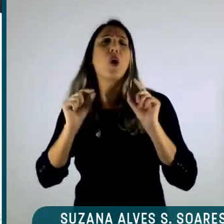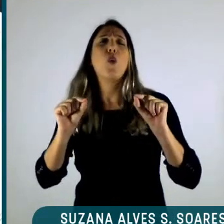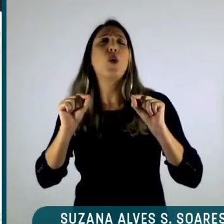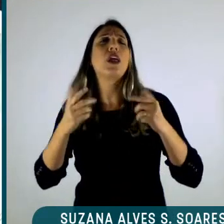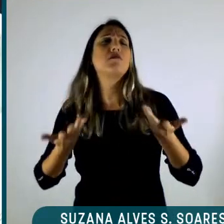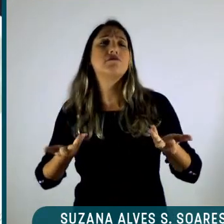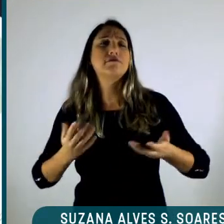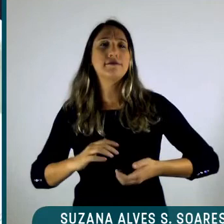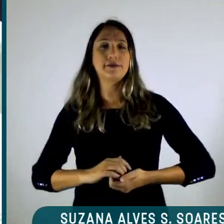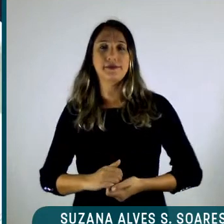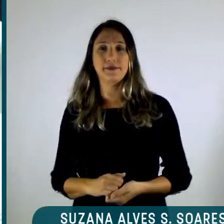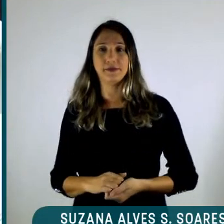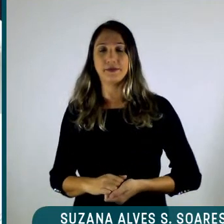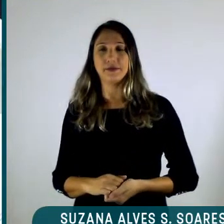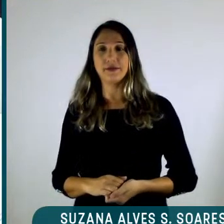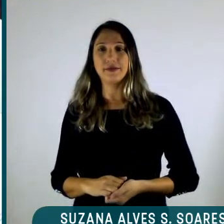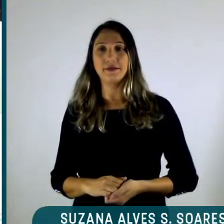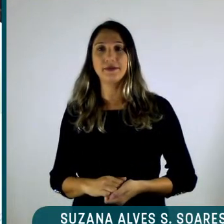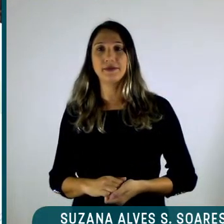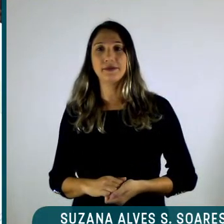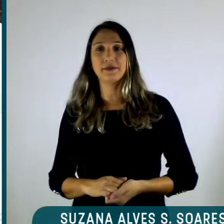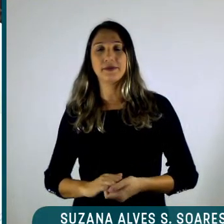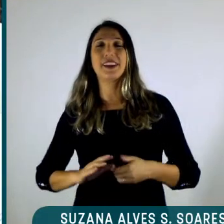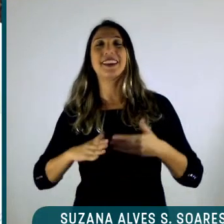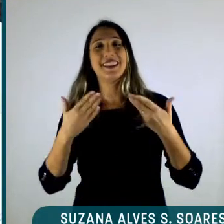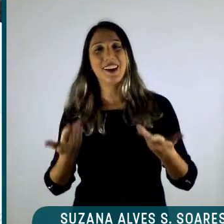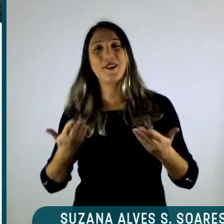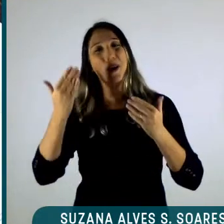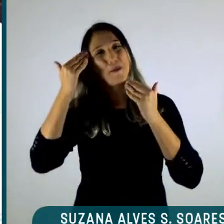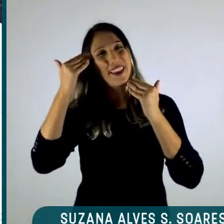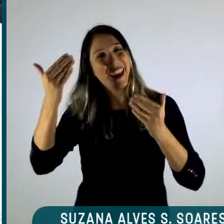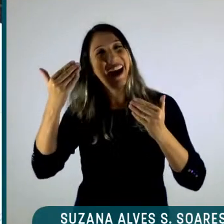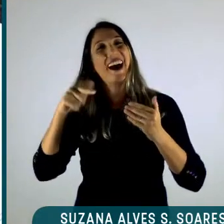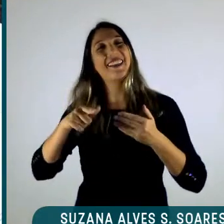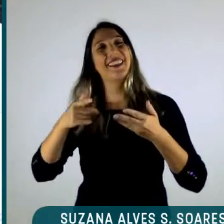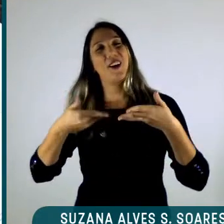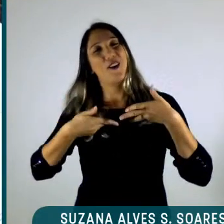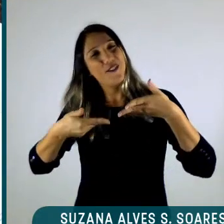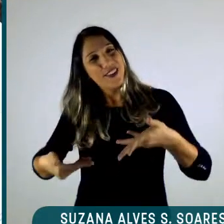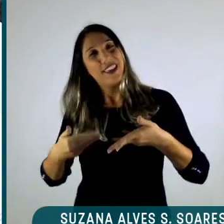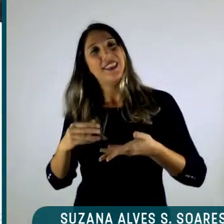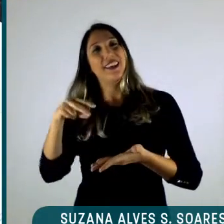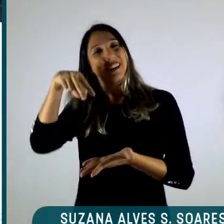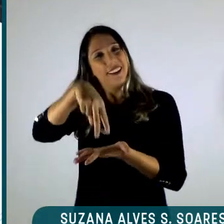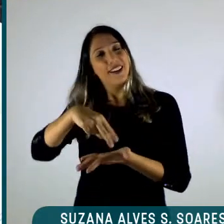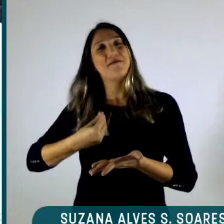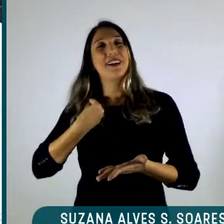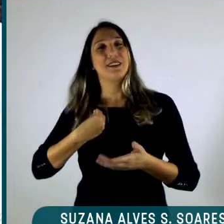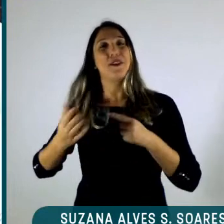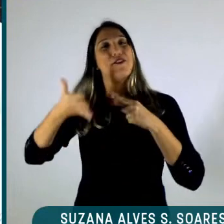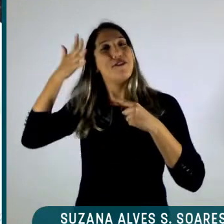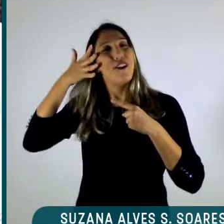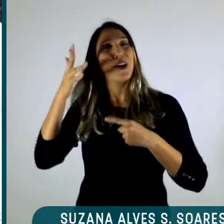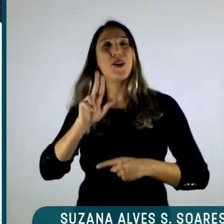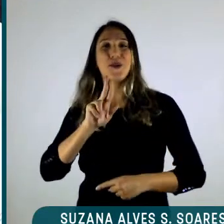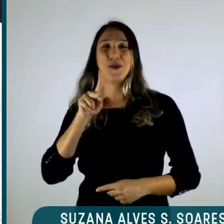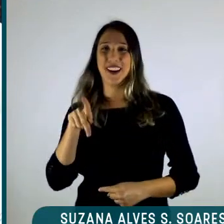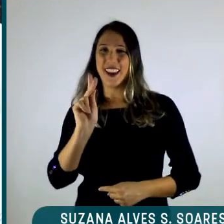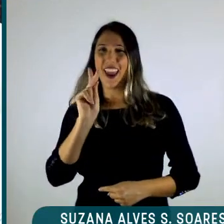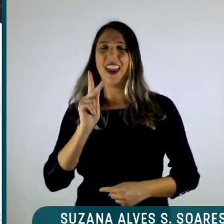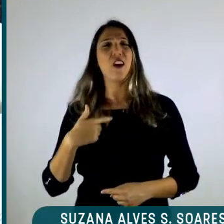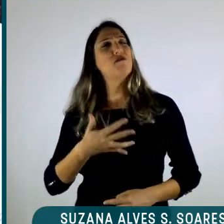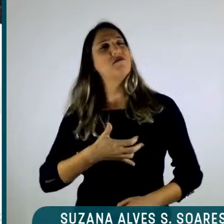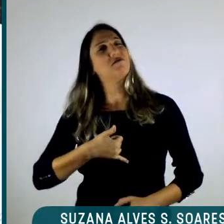free of charge health system in Brazil? Well, thank you for the invitation. It's